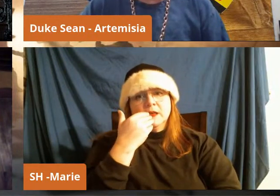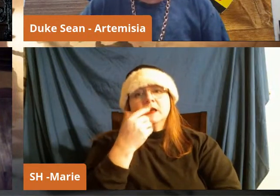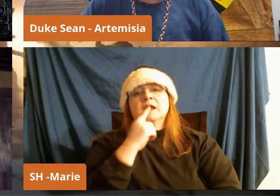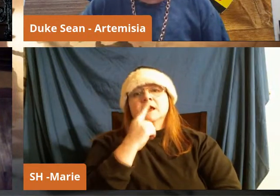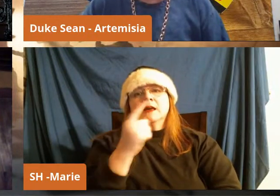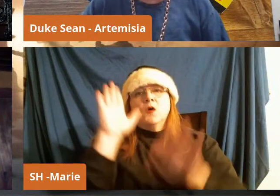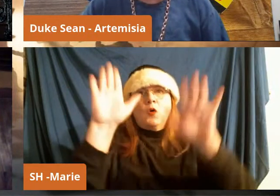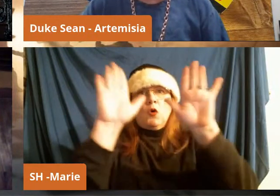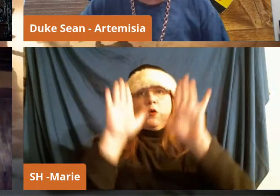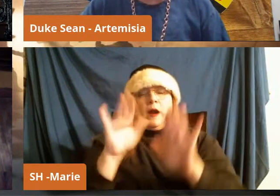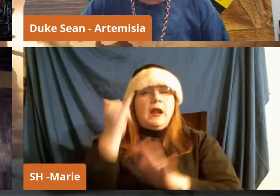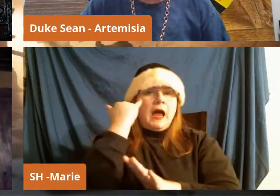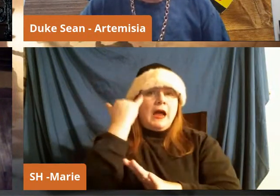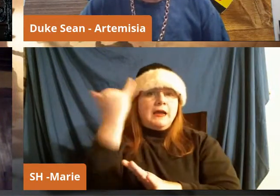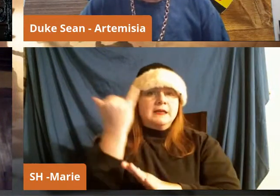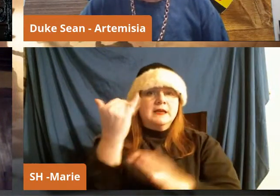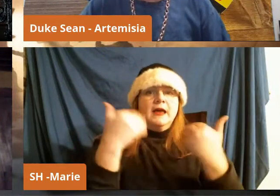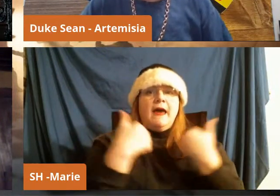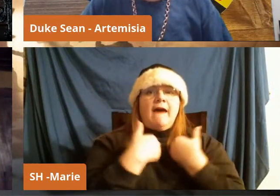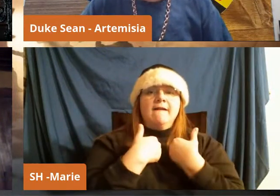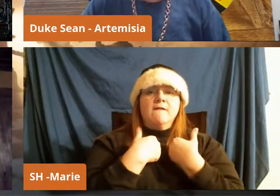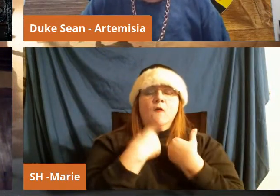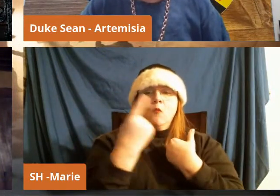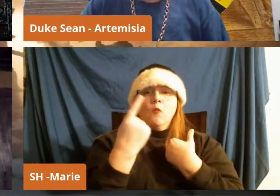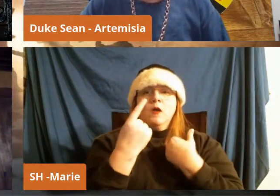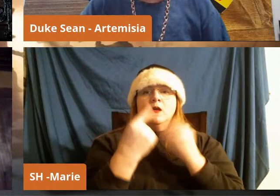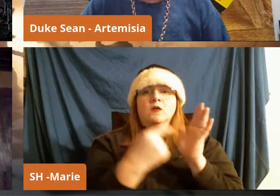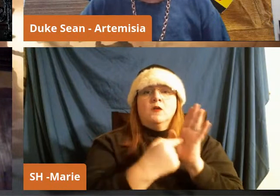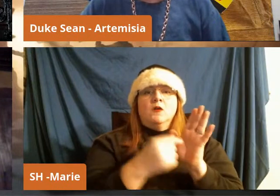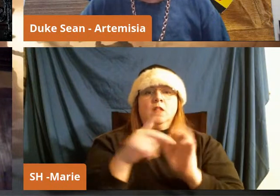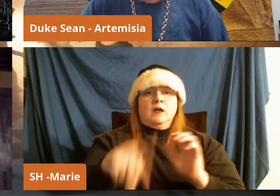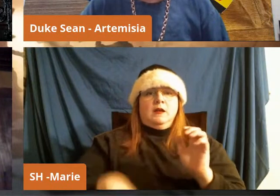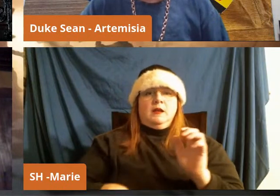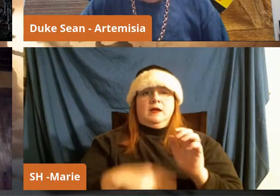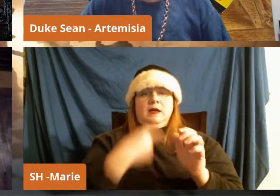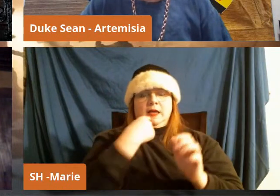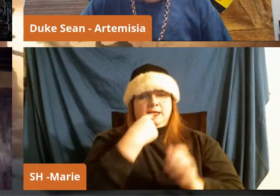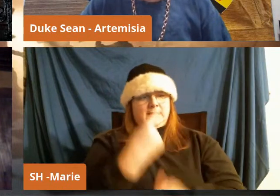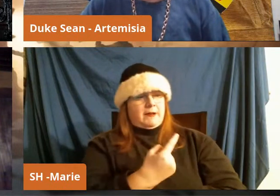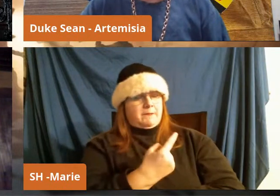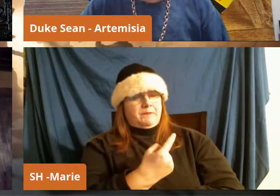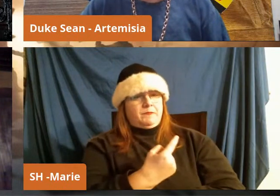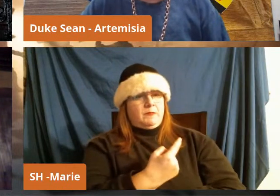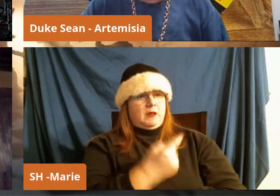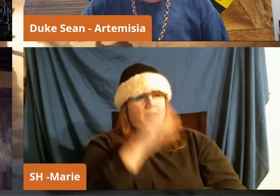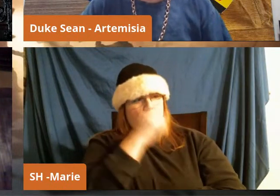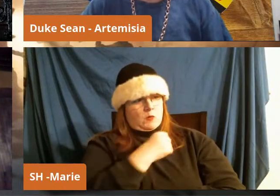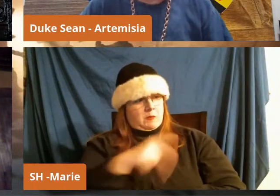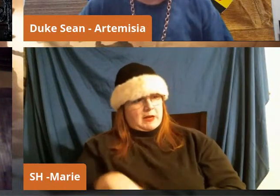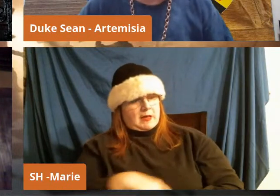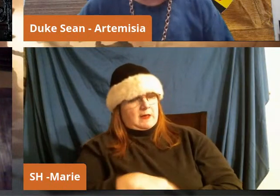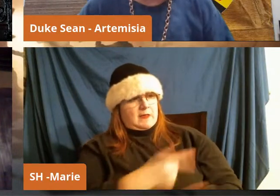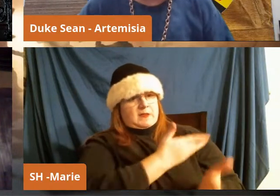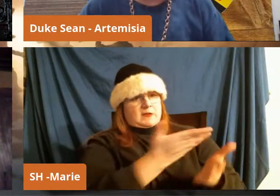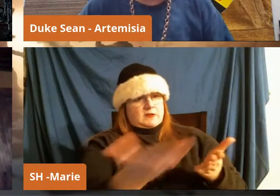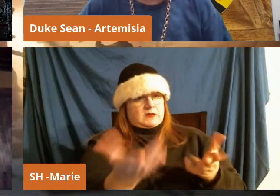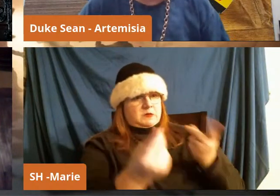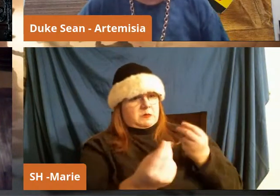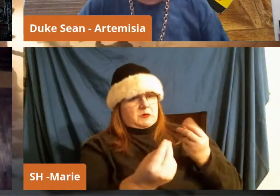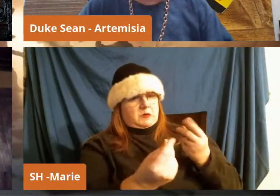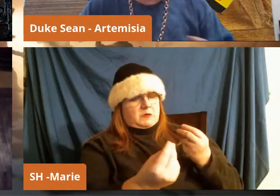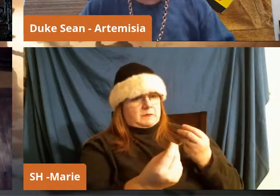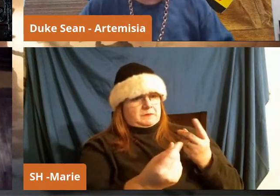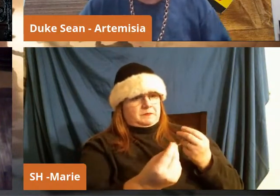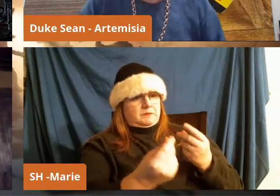a great idea to have one of the revered knights of our kingdom to be able to say, you guys want to be knightly? These are knightly things to be doing,